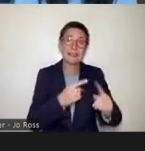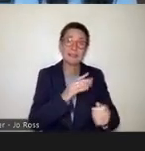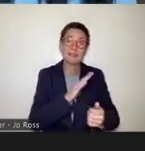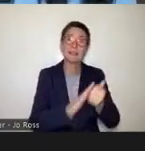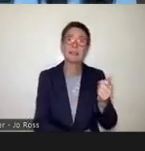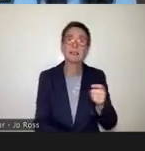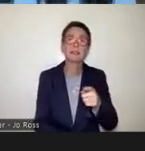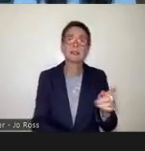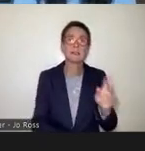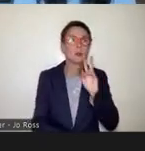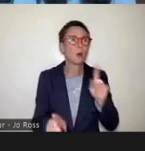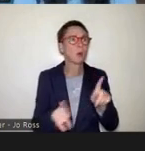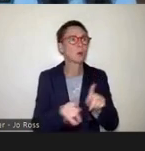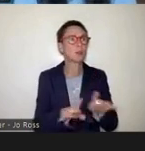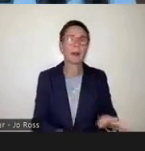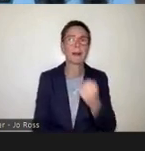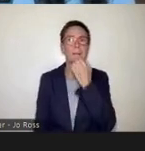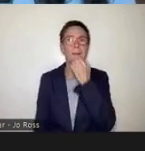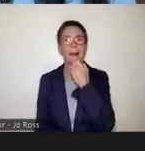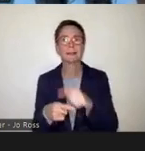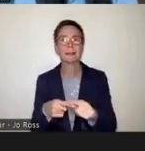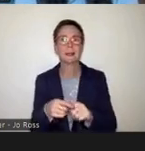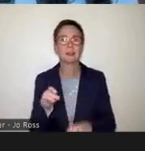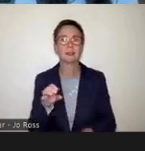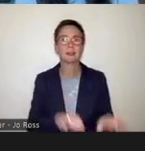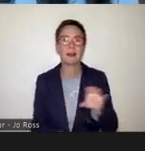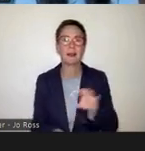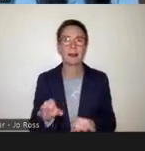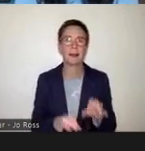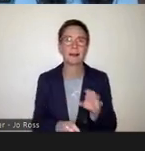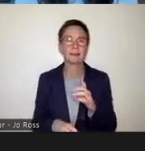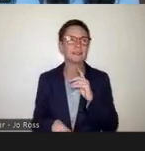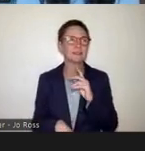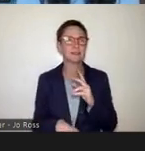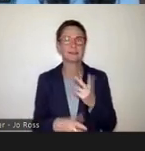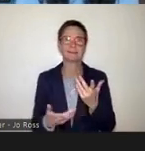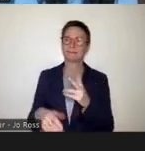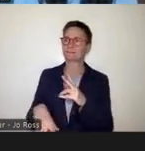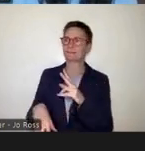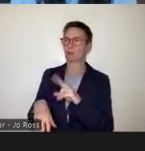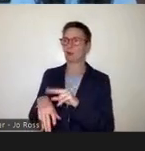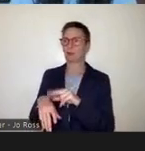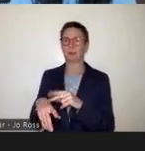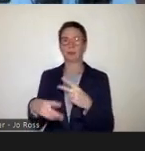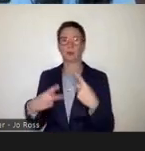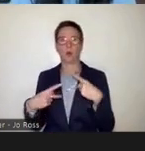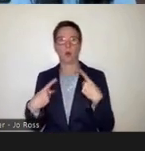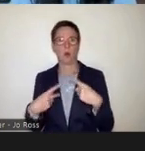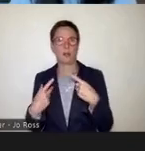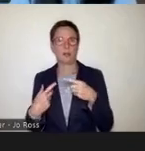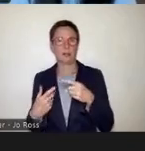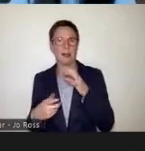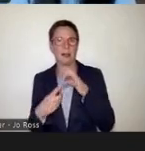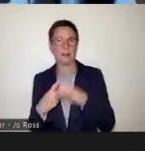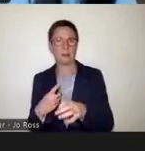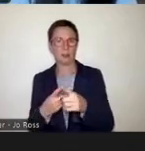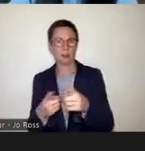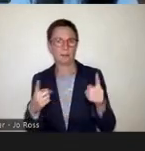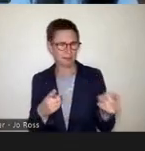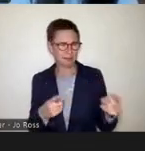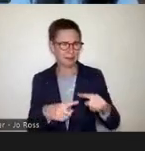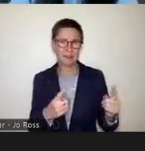all look like maths and English and science and doctors' applications and lawyer applications for university, that there's other routes